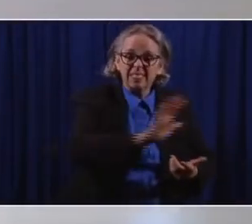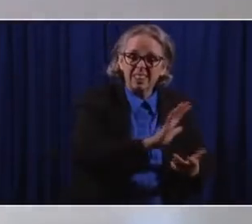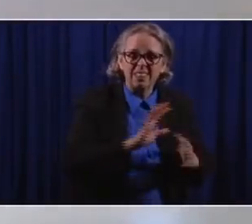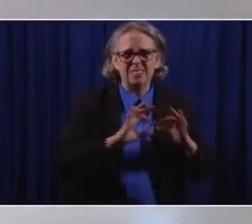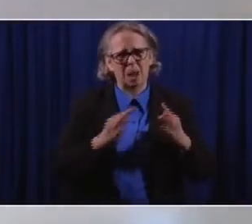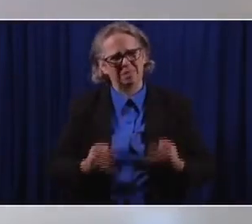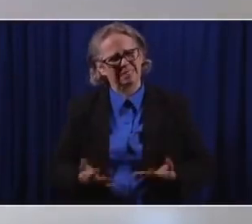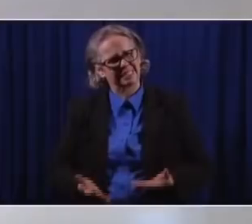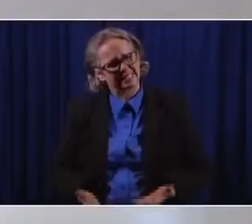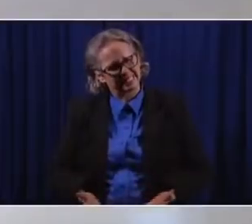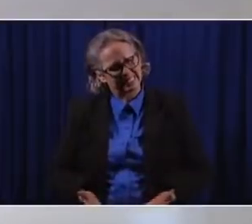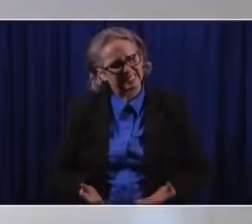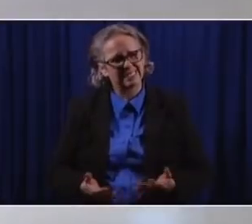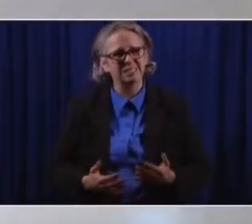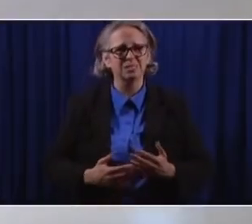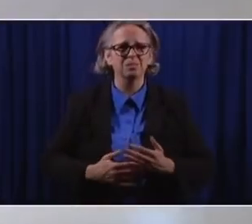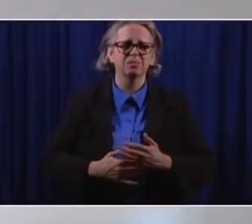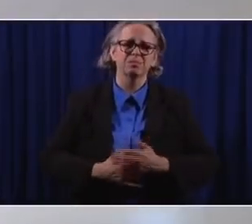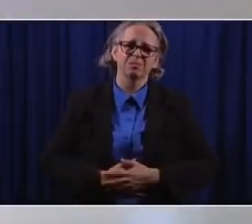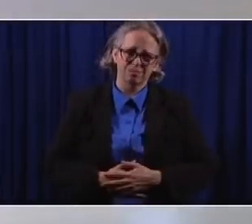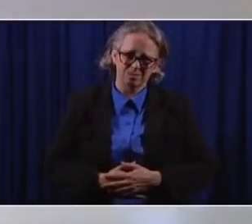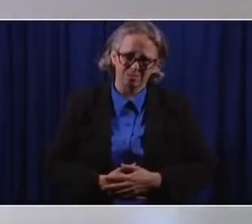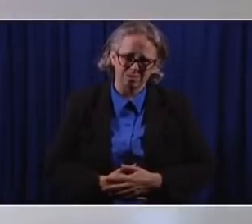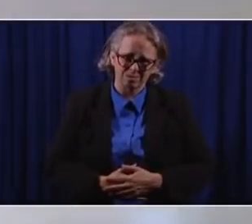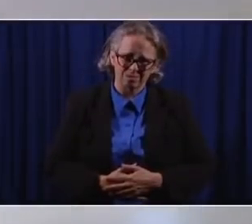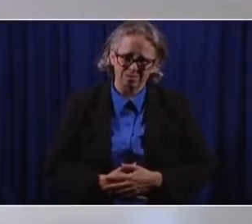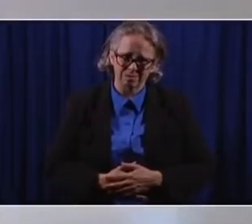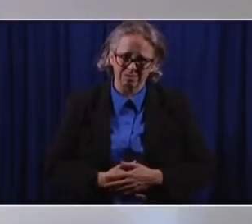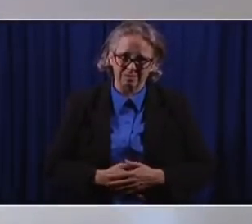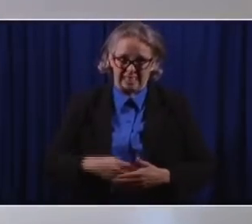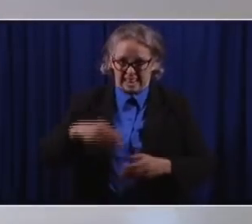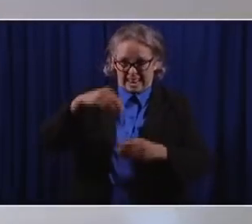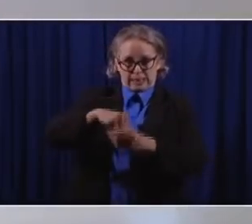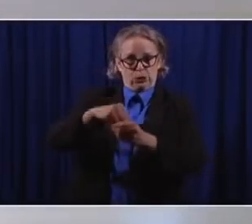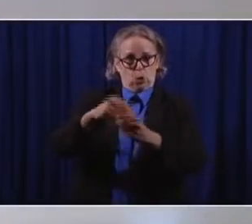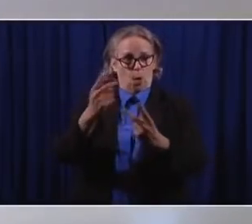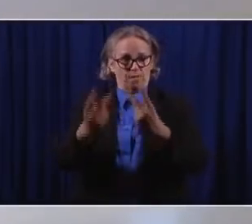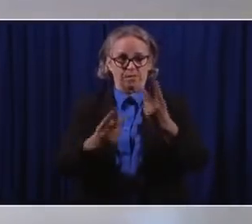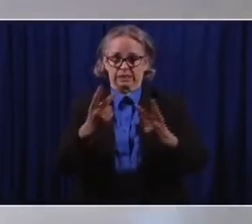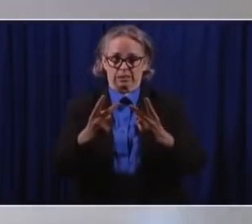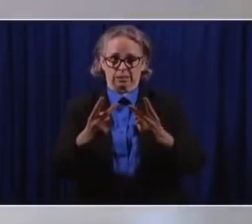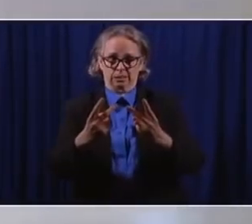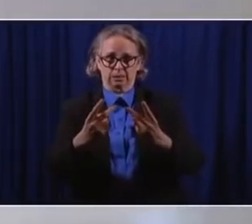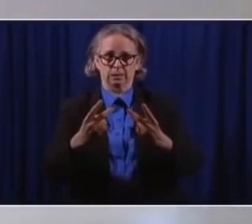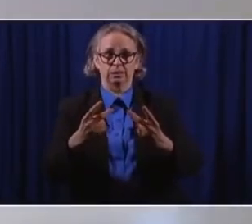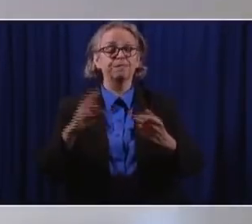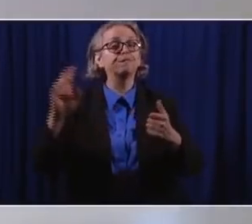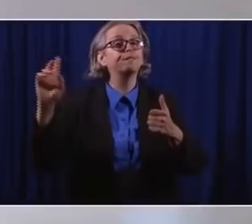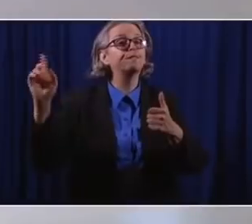visitation? I want to first remind you that this is a first step of others to come as we responsibly restart our indoor